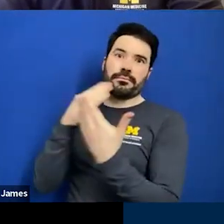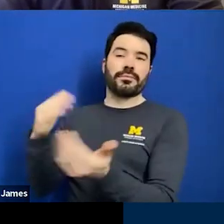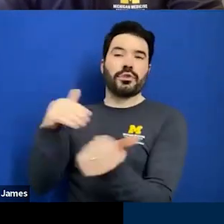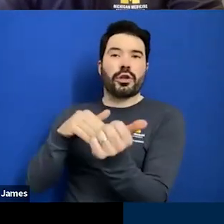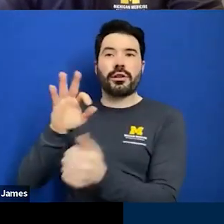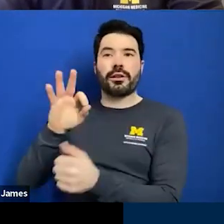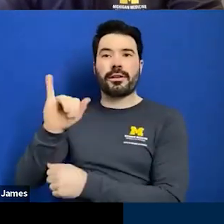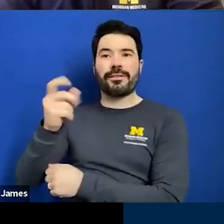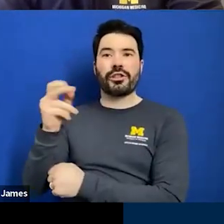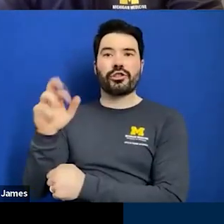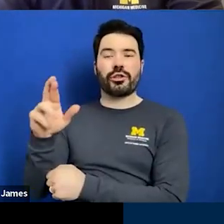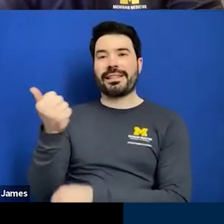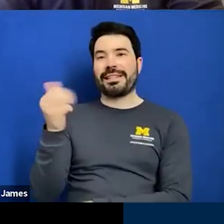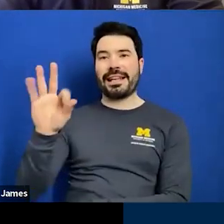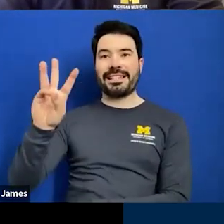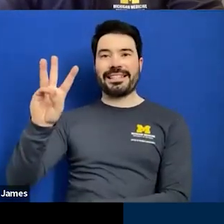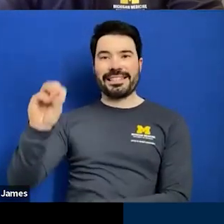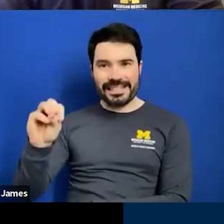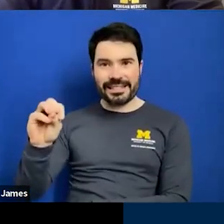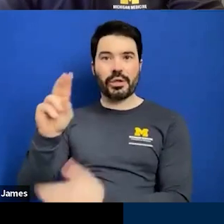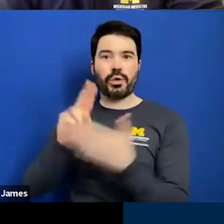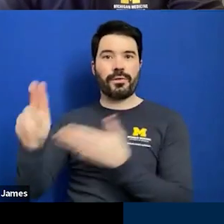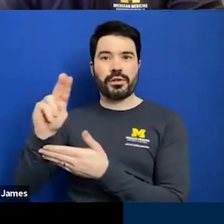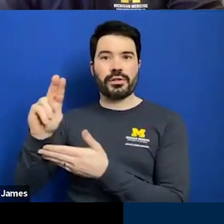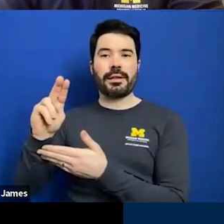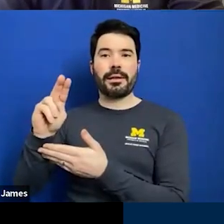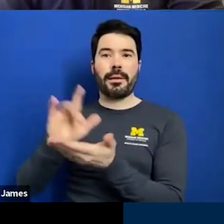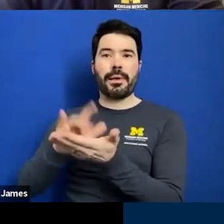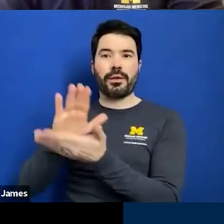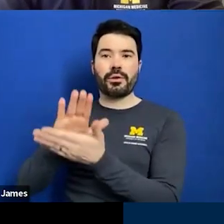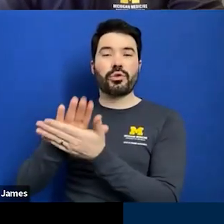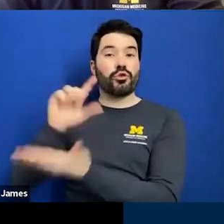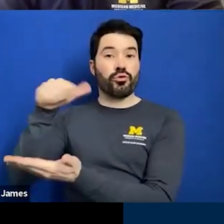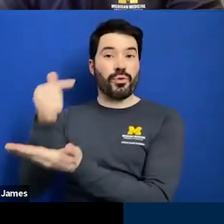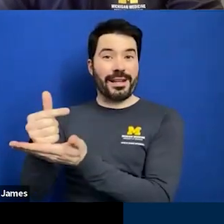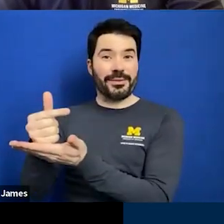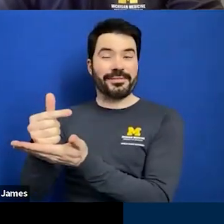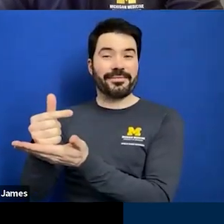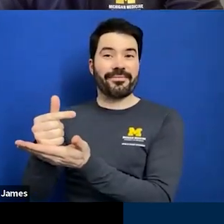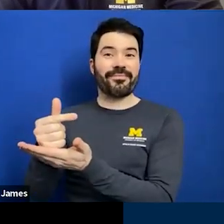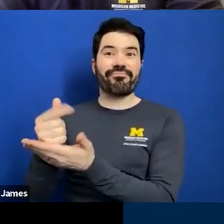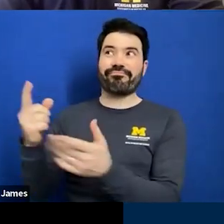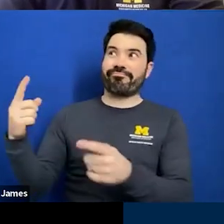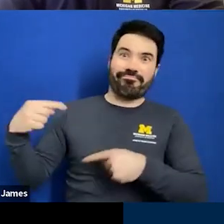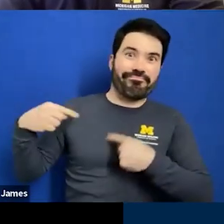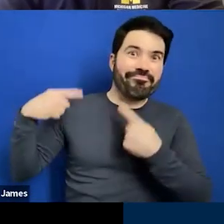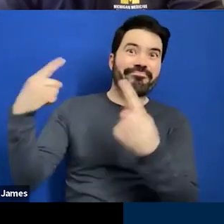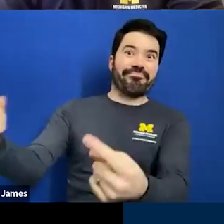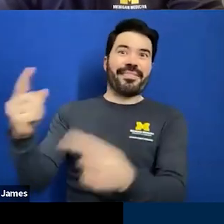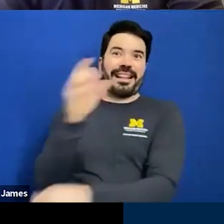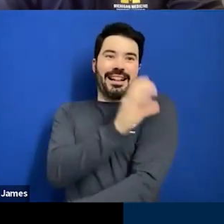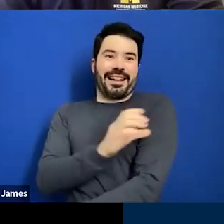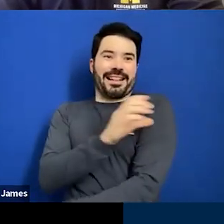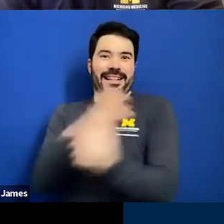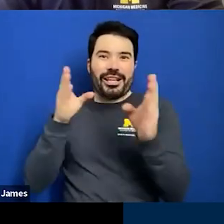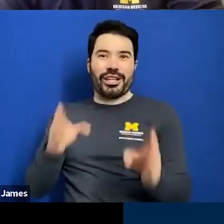a 1960 University of Michigan Medical School graduate, and he has been a long-term clinician around in this